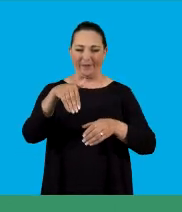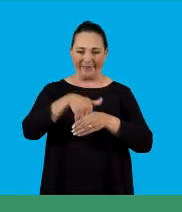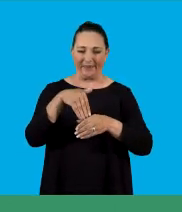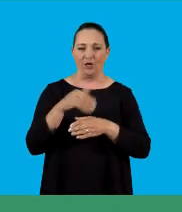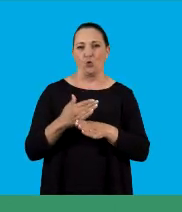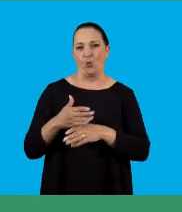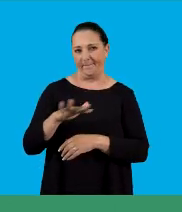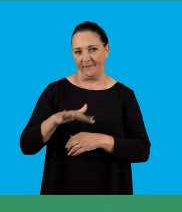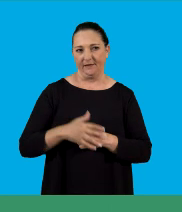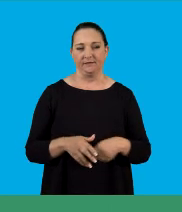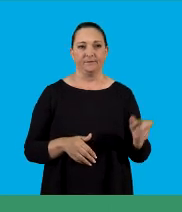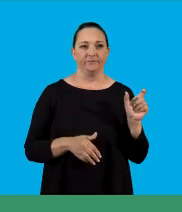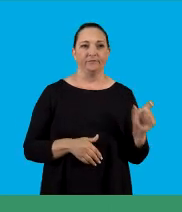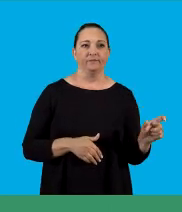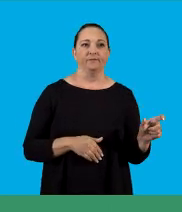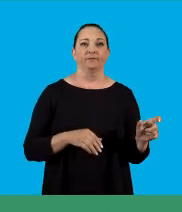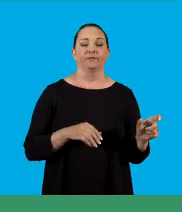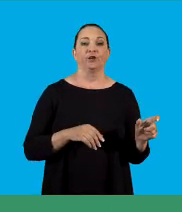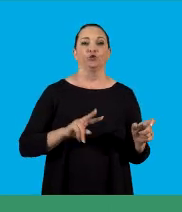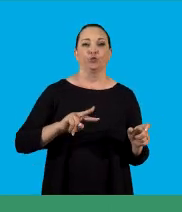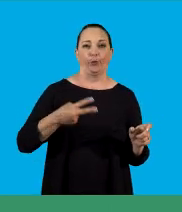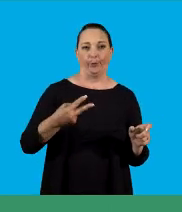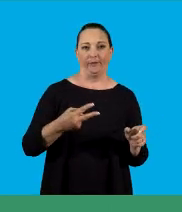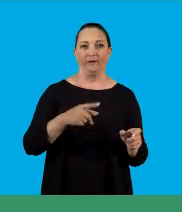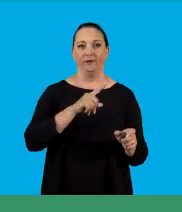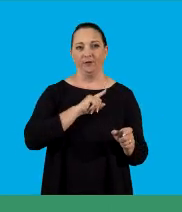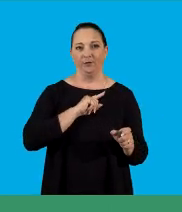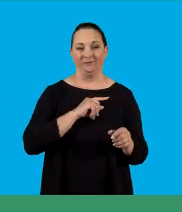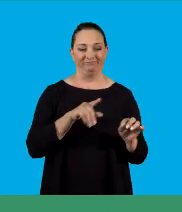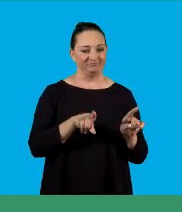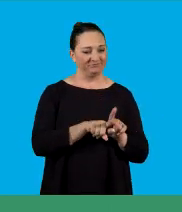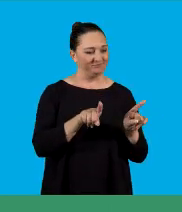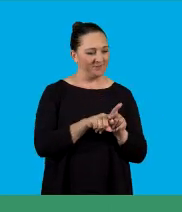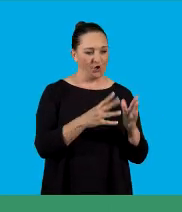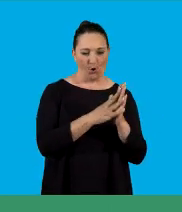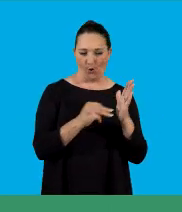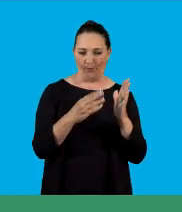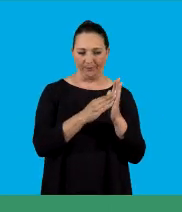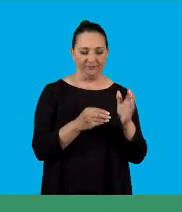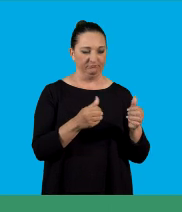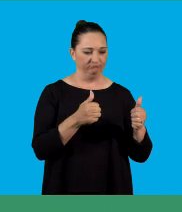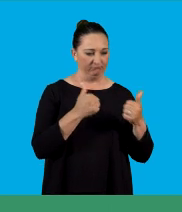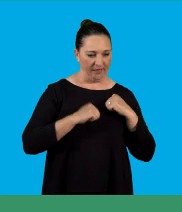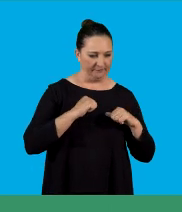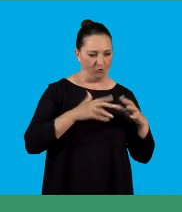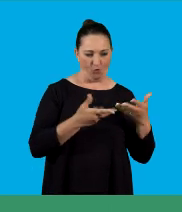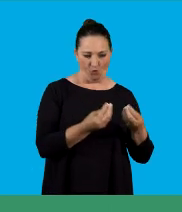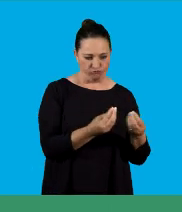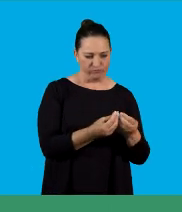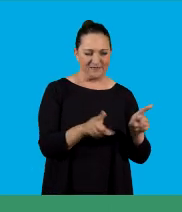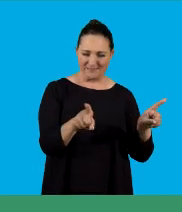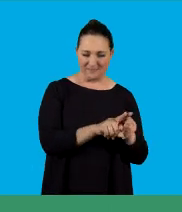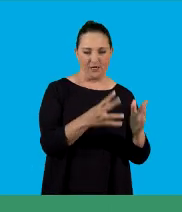the workplace. And then we'll also be having the term duplicate, which refers to an exact copy of an activity